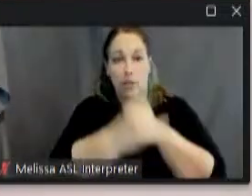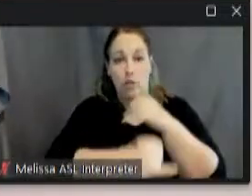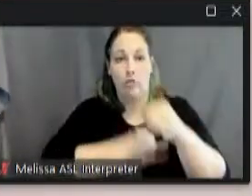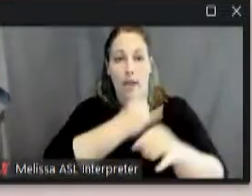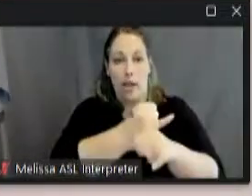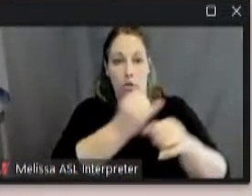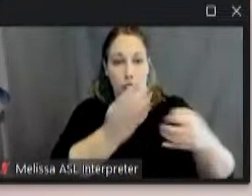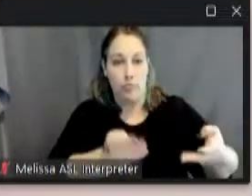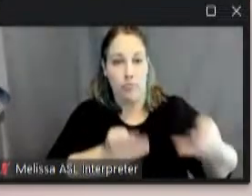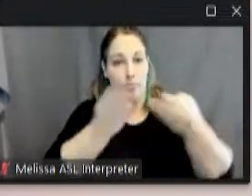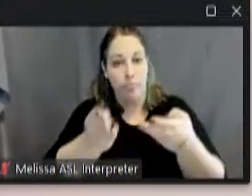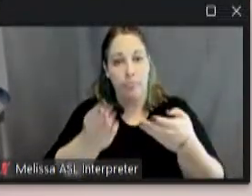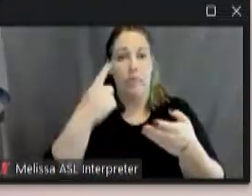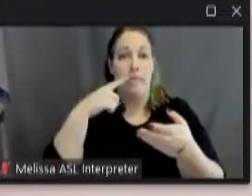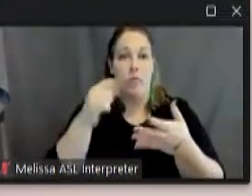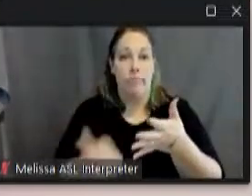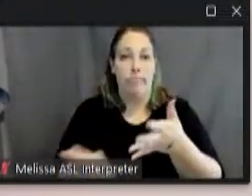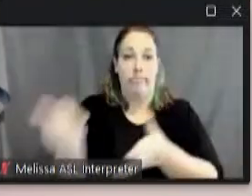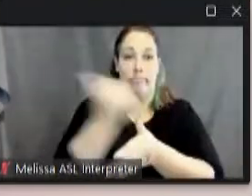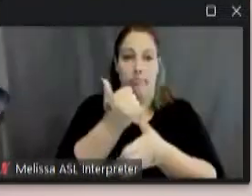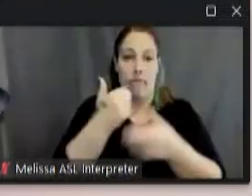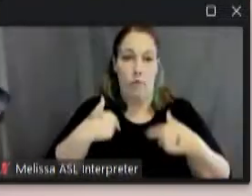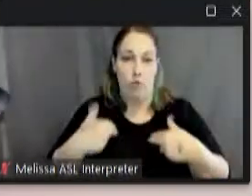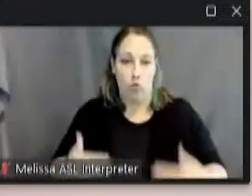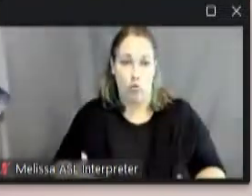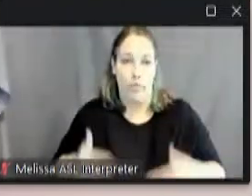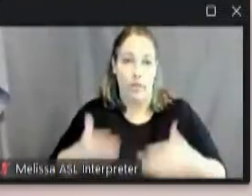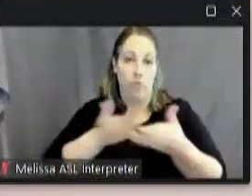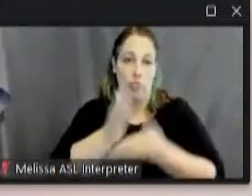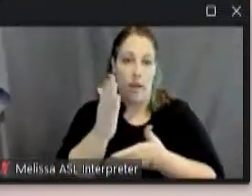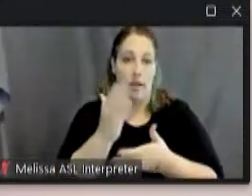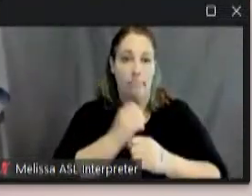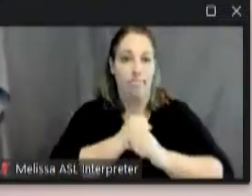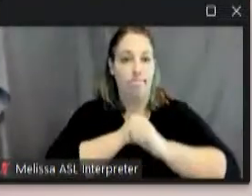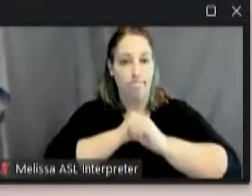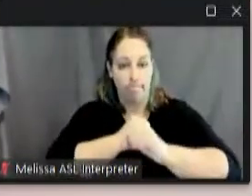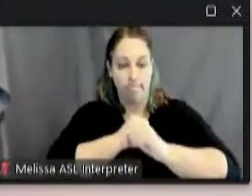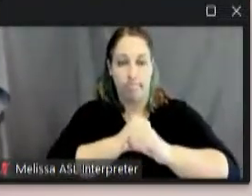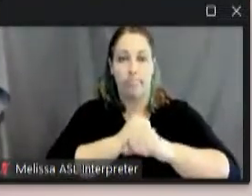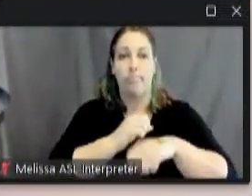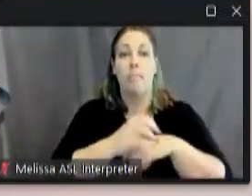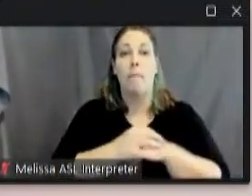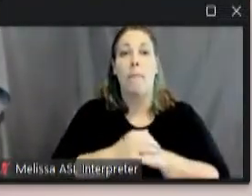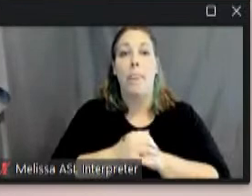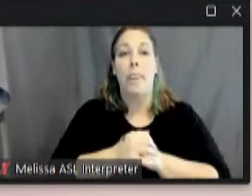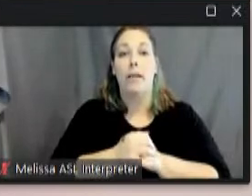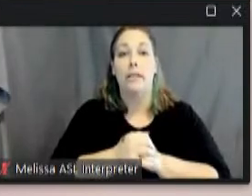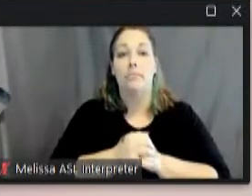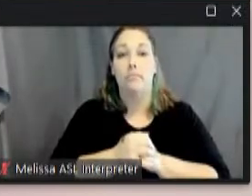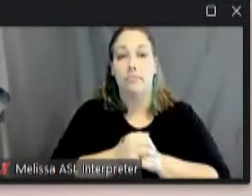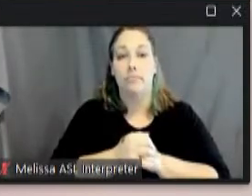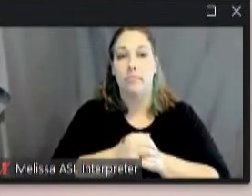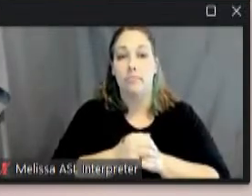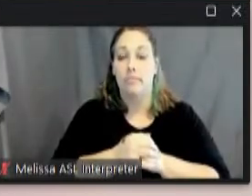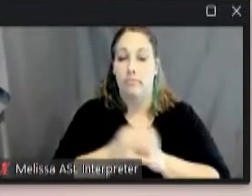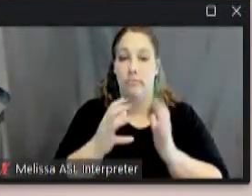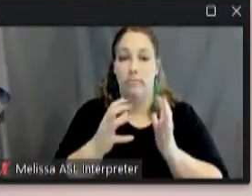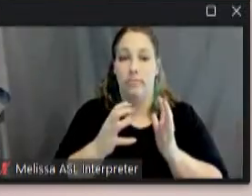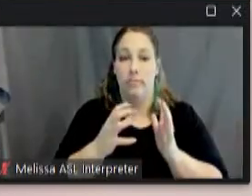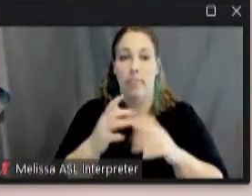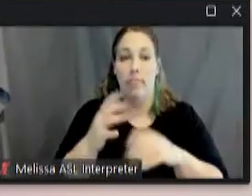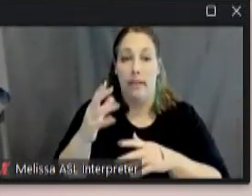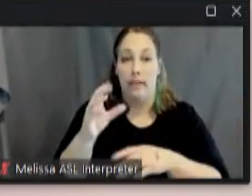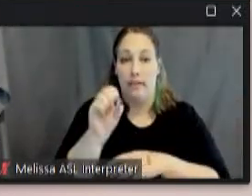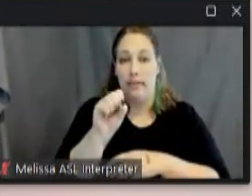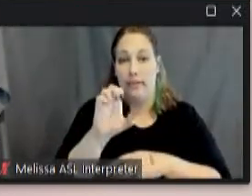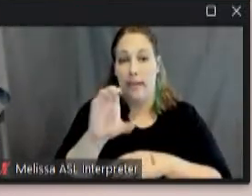crea mediante Decreto Ejecutivo PCM 05-2022 la Secretaría de Estado en el Despacho de Asuntos de la Mujer como